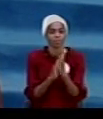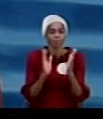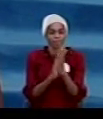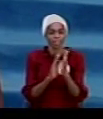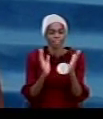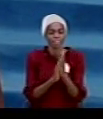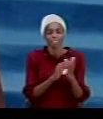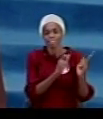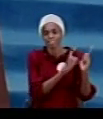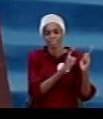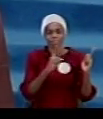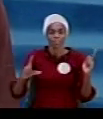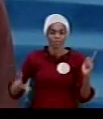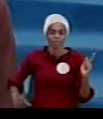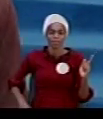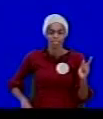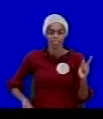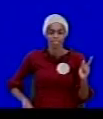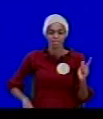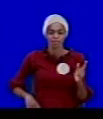Praise the Lord.